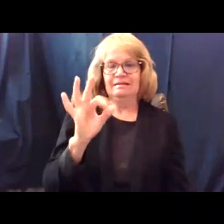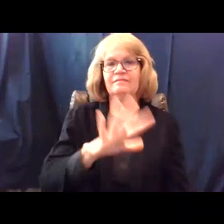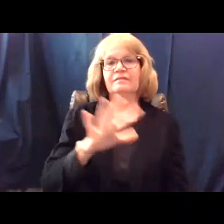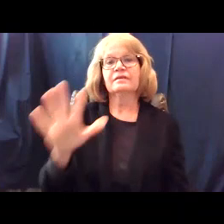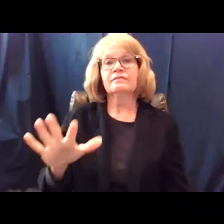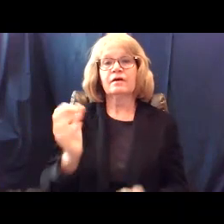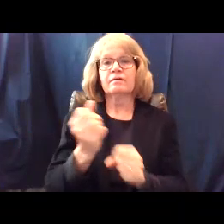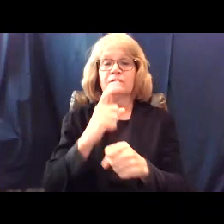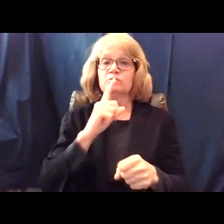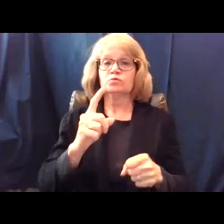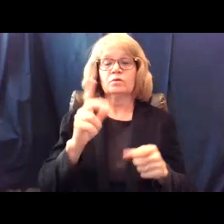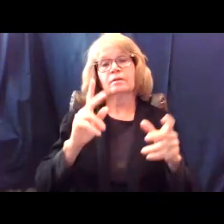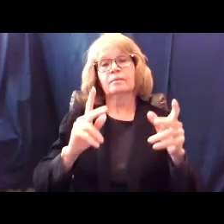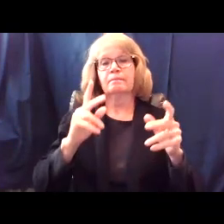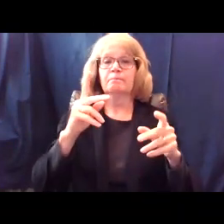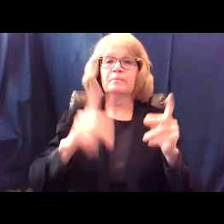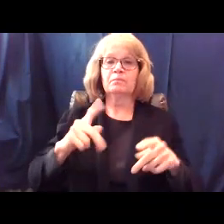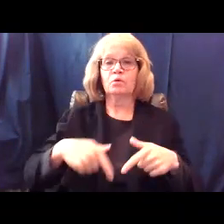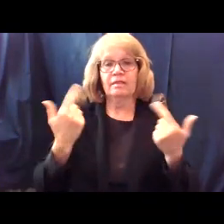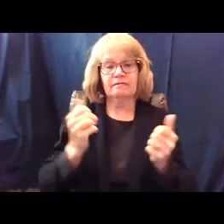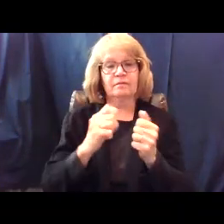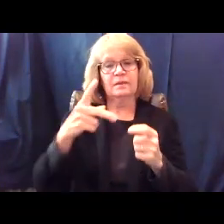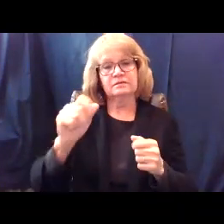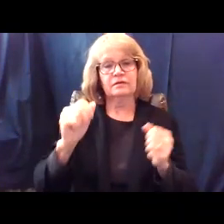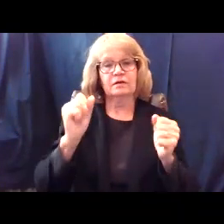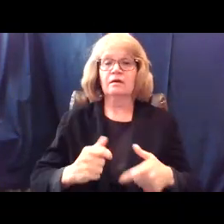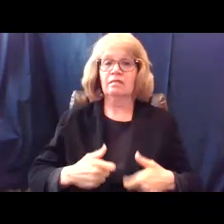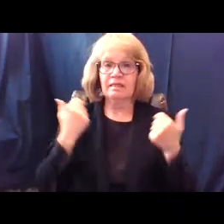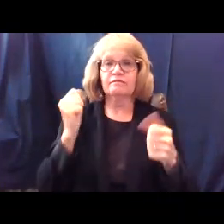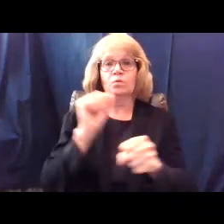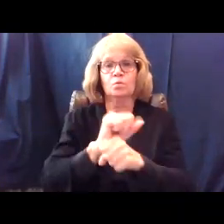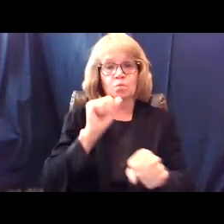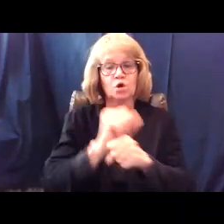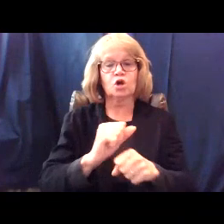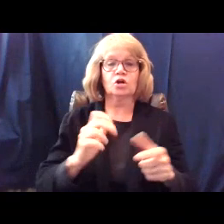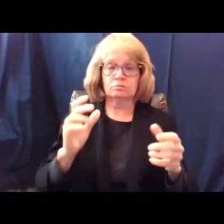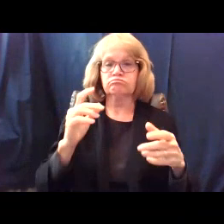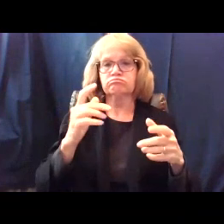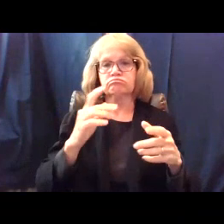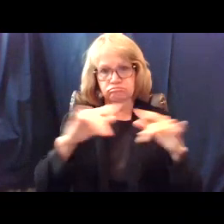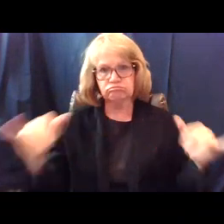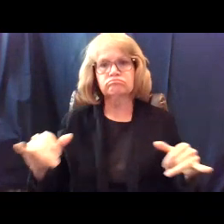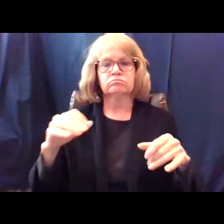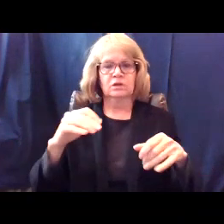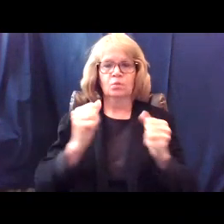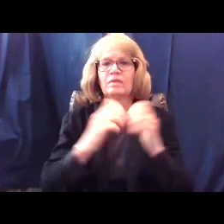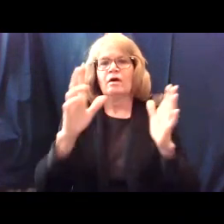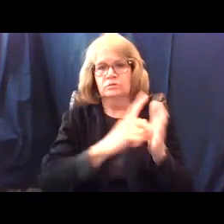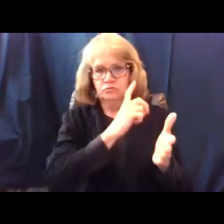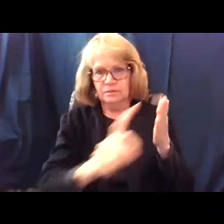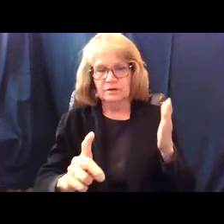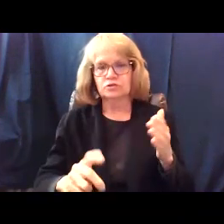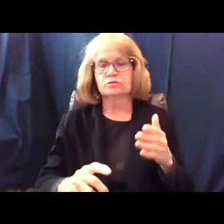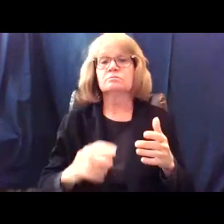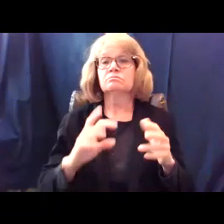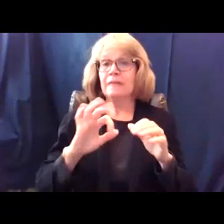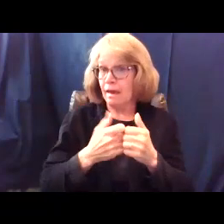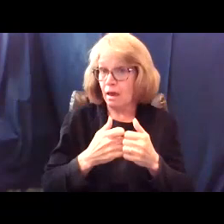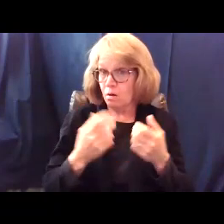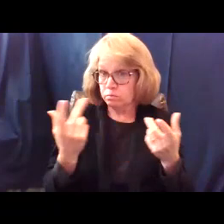work, and learn free from unlawful discrimination. So we accomplish this mission in two ways. So first of all,